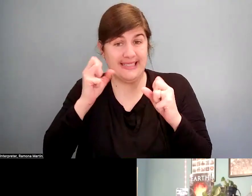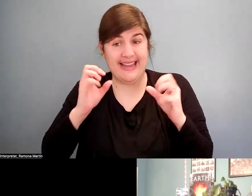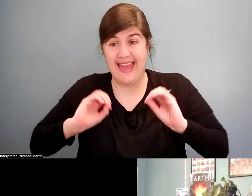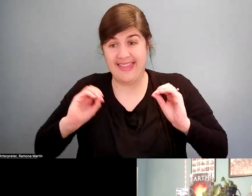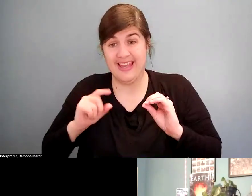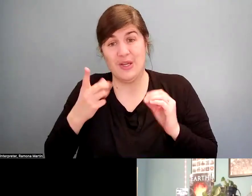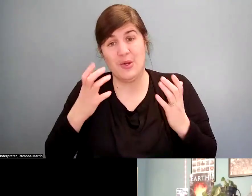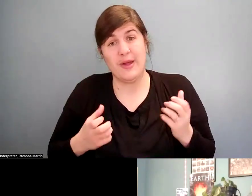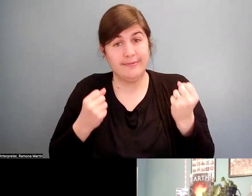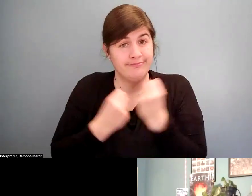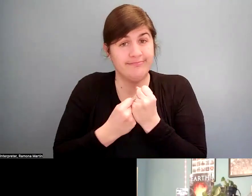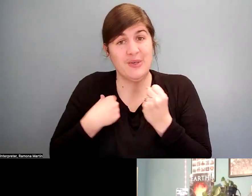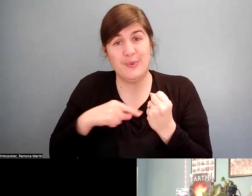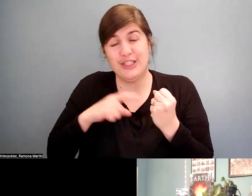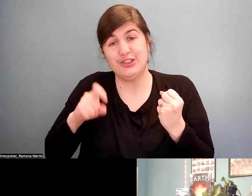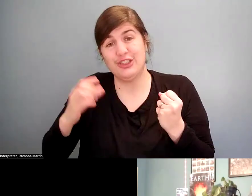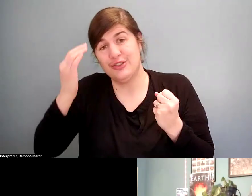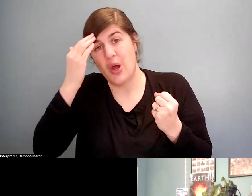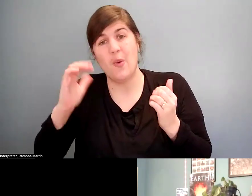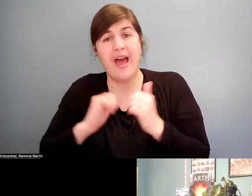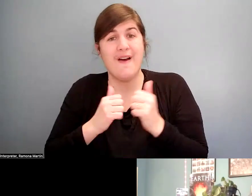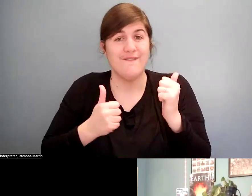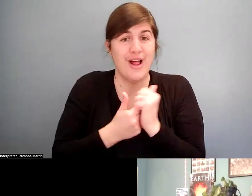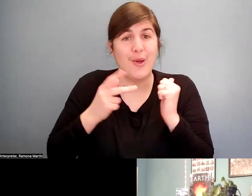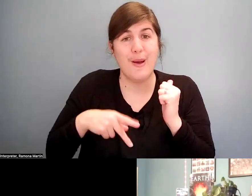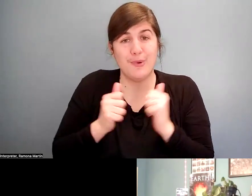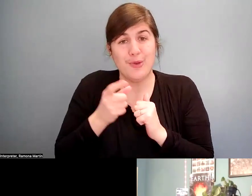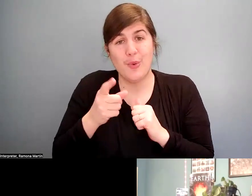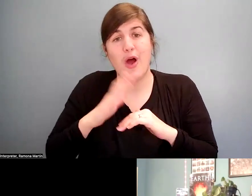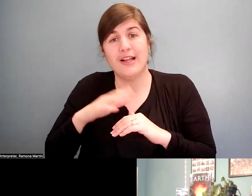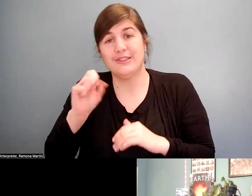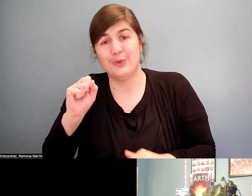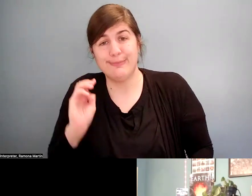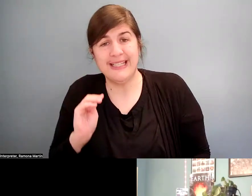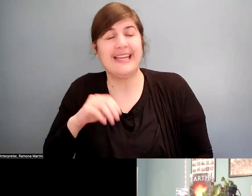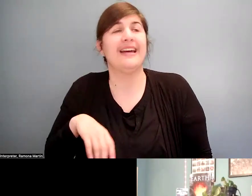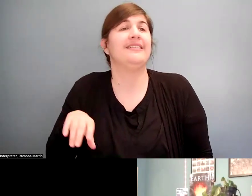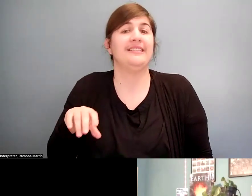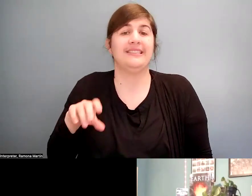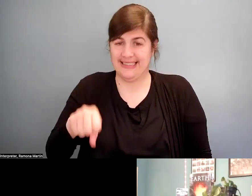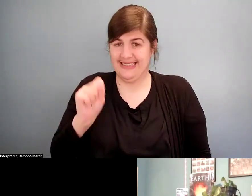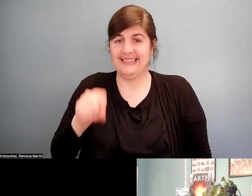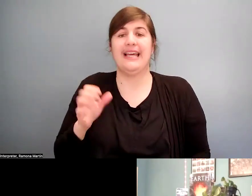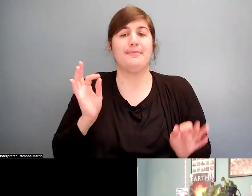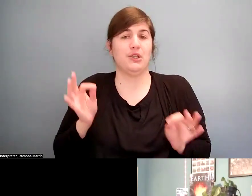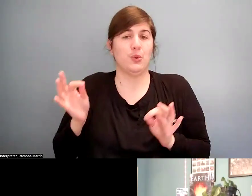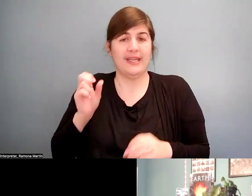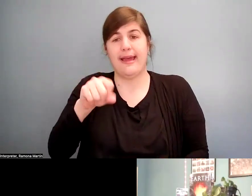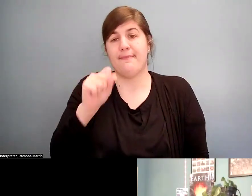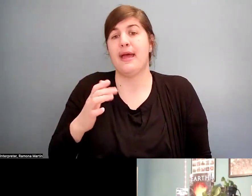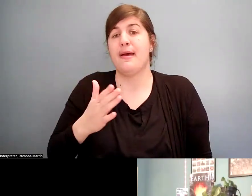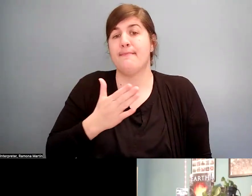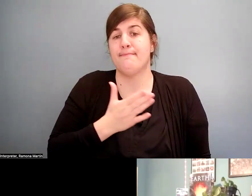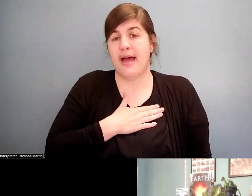to plug that we should know about, how we can follow up with you on social media? Yeah, absolutely. So